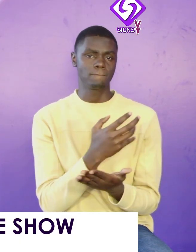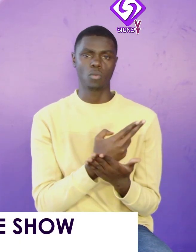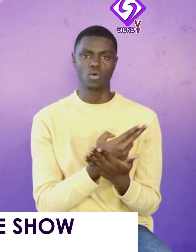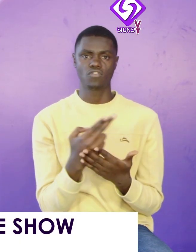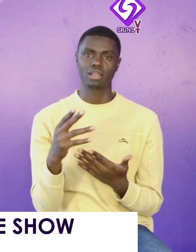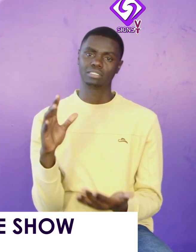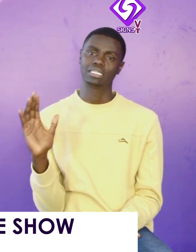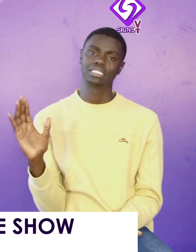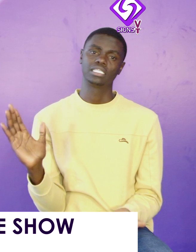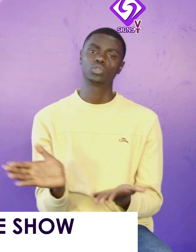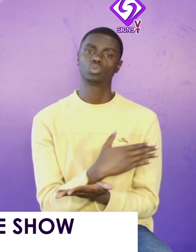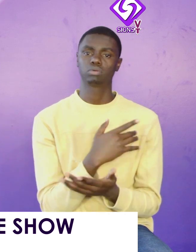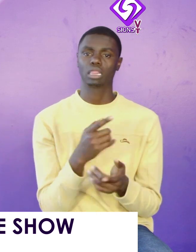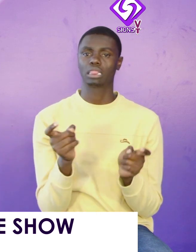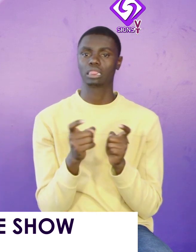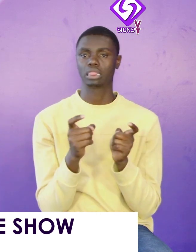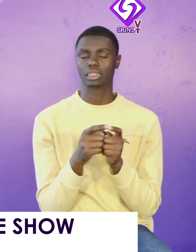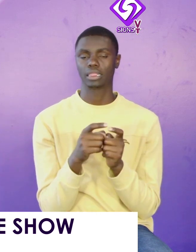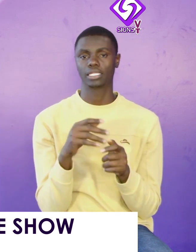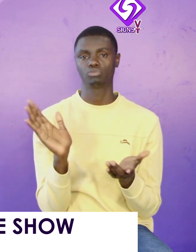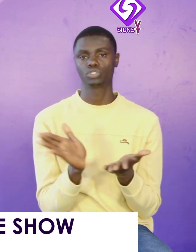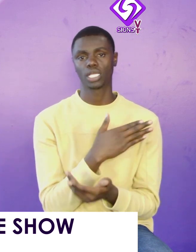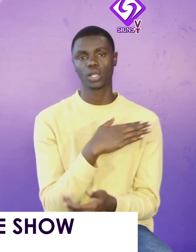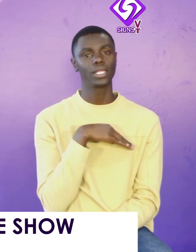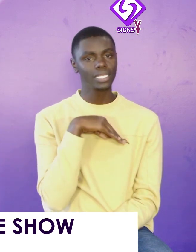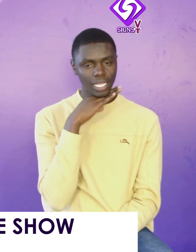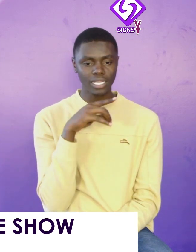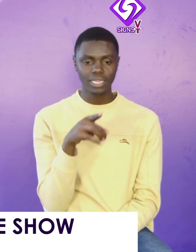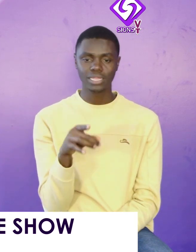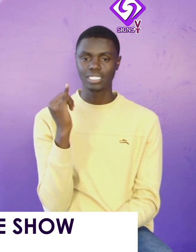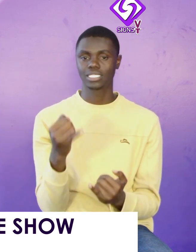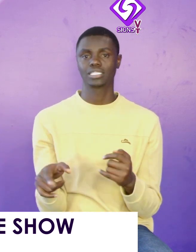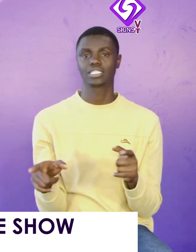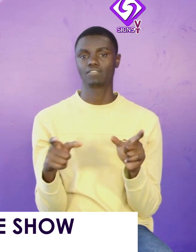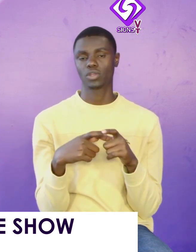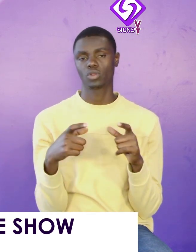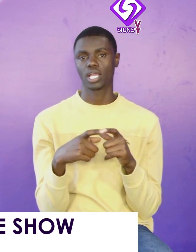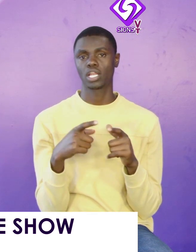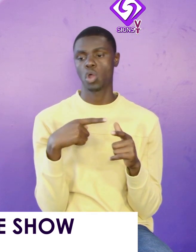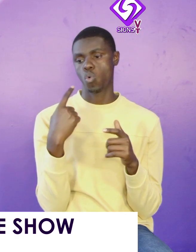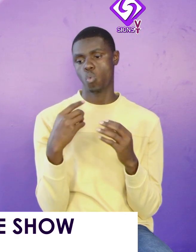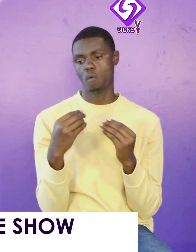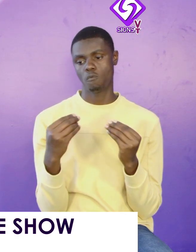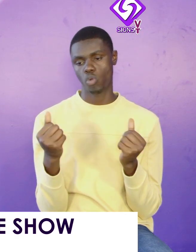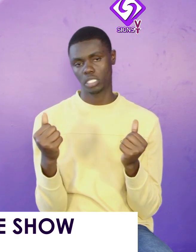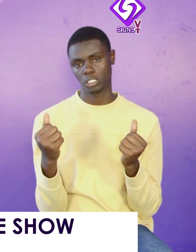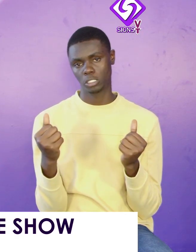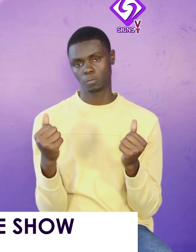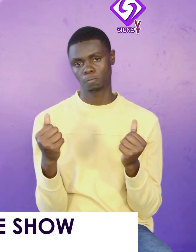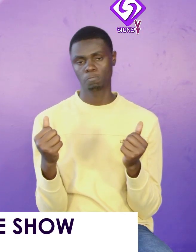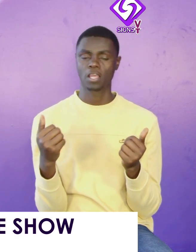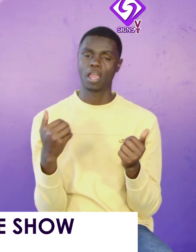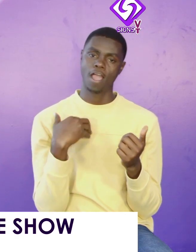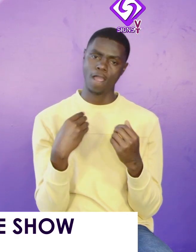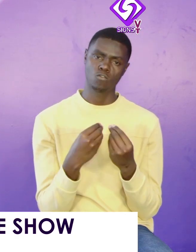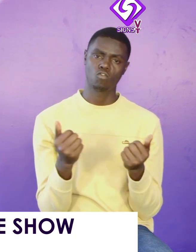the pain and the sting of death. Because that is the final card. Whoever overcomes it has overcome